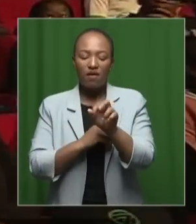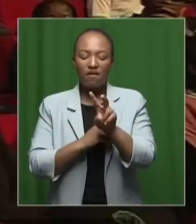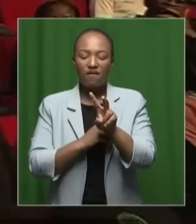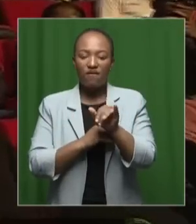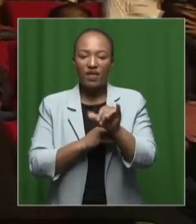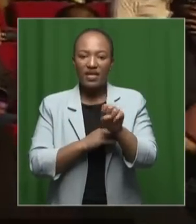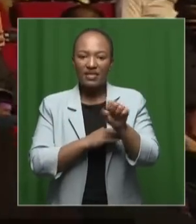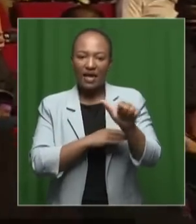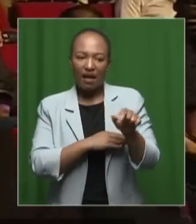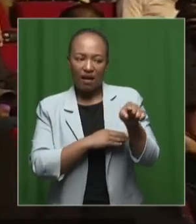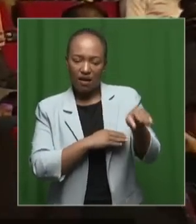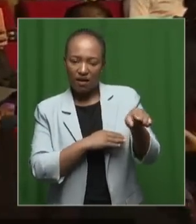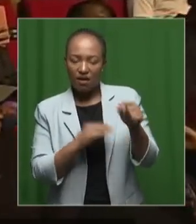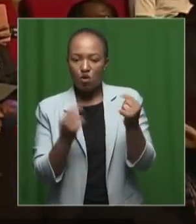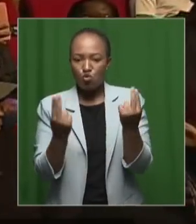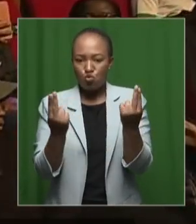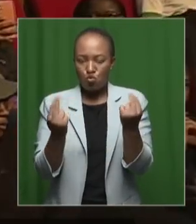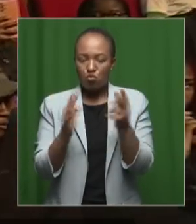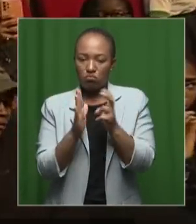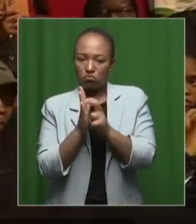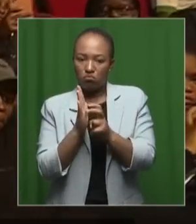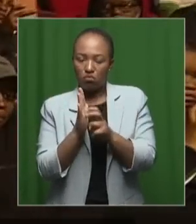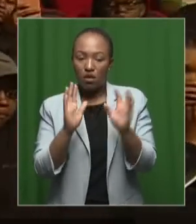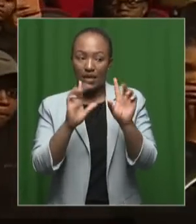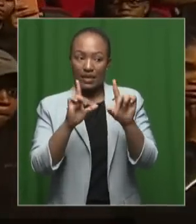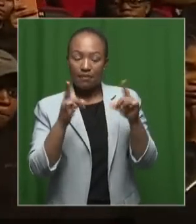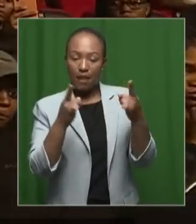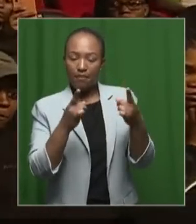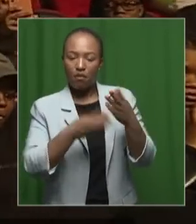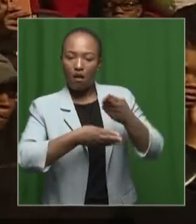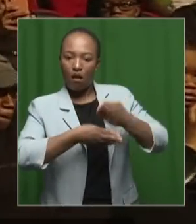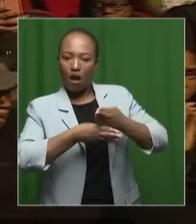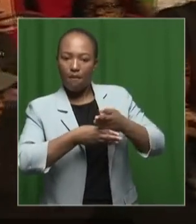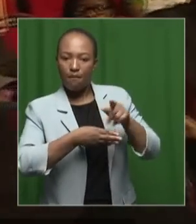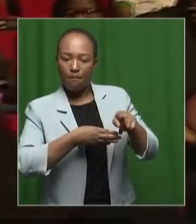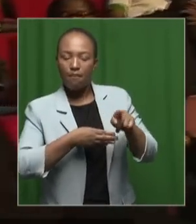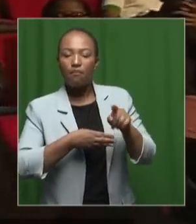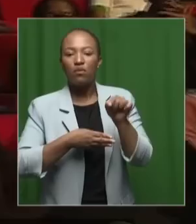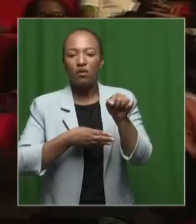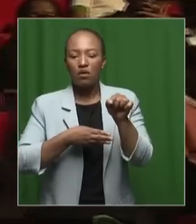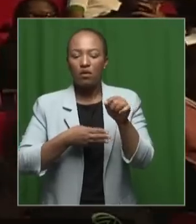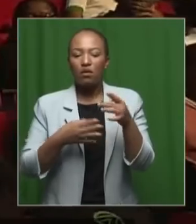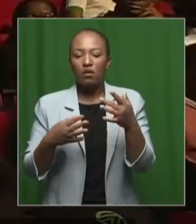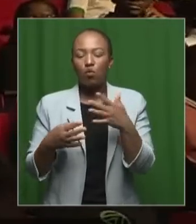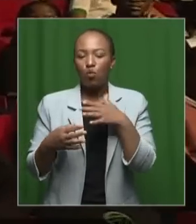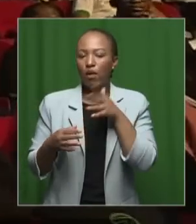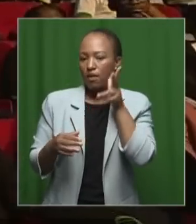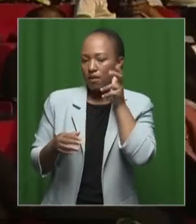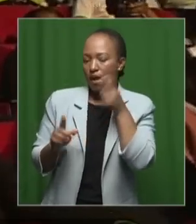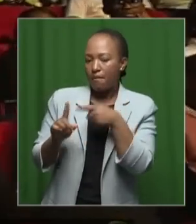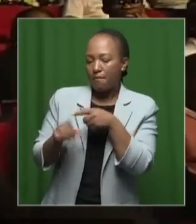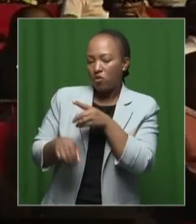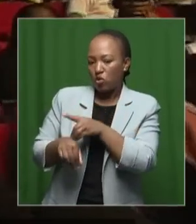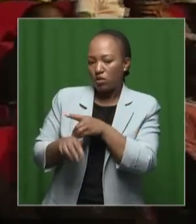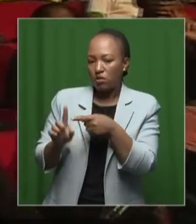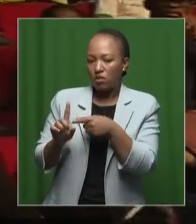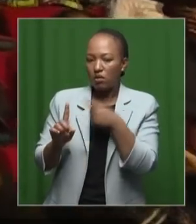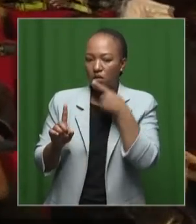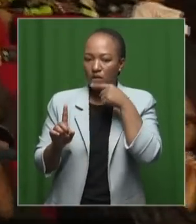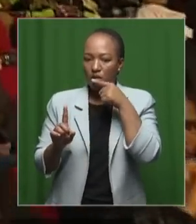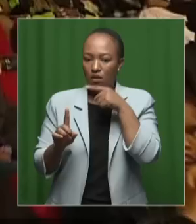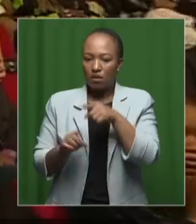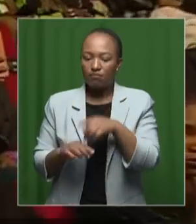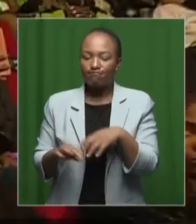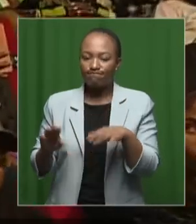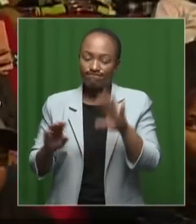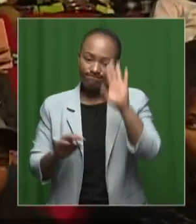basically sidestepping the Department of Labor, but we'll get some take, Dr. Motsoaledi's take. Your question, your name. Hi,